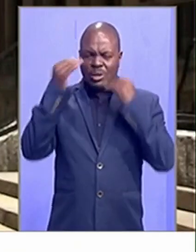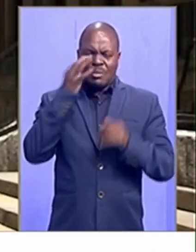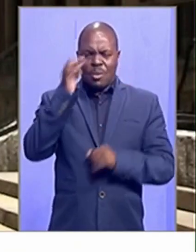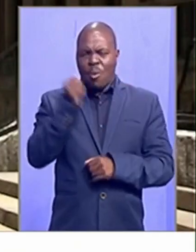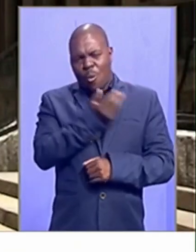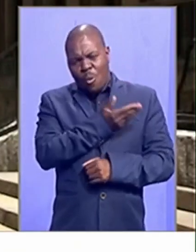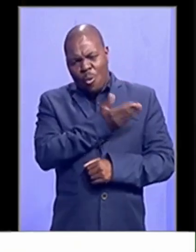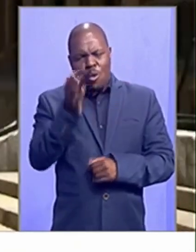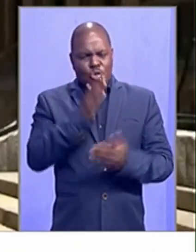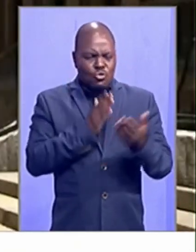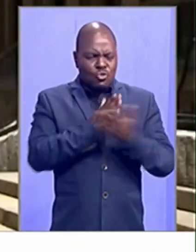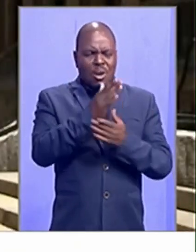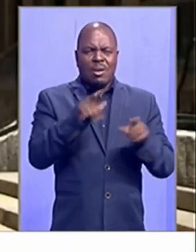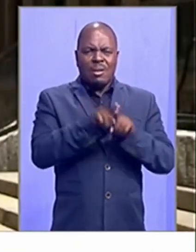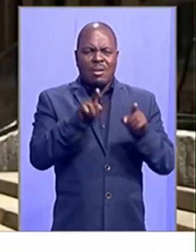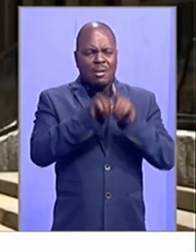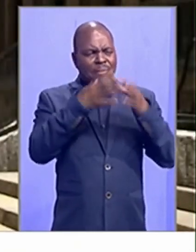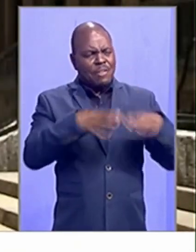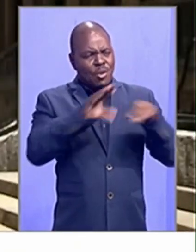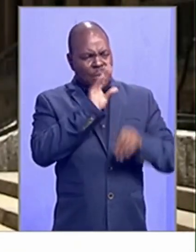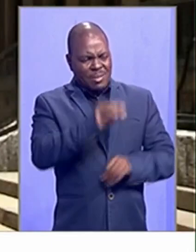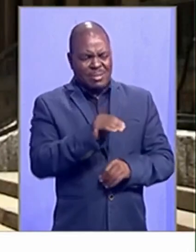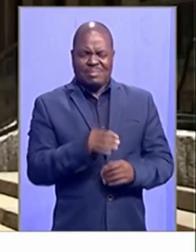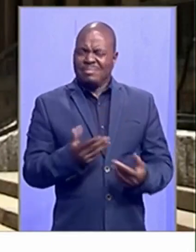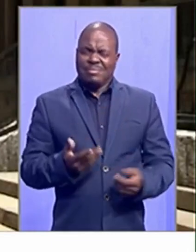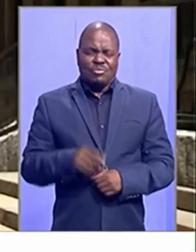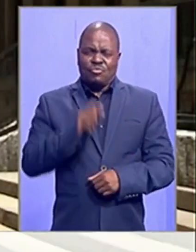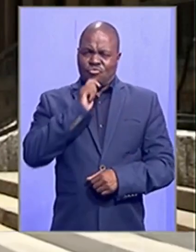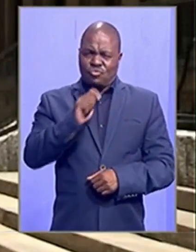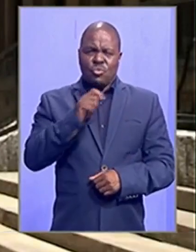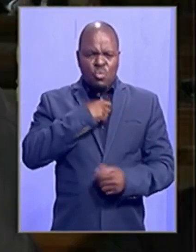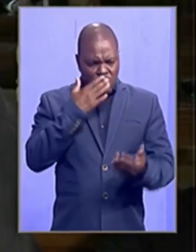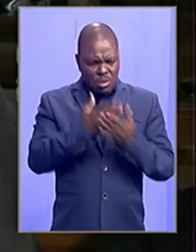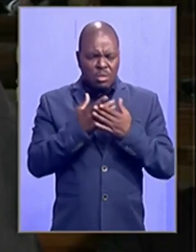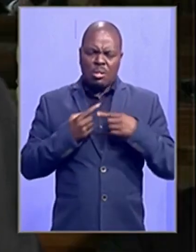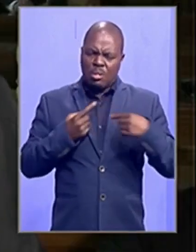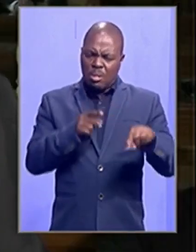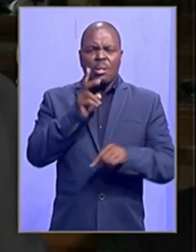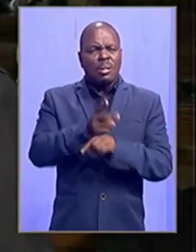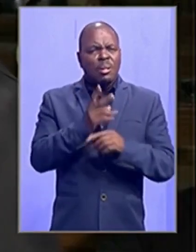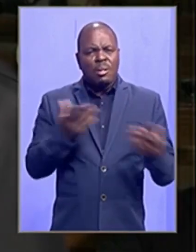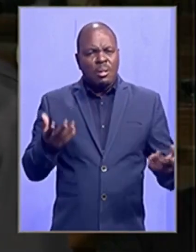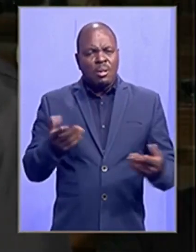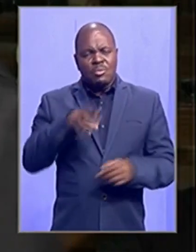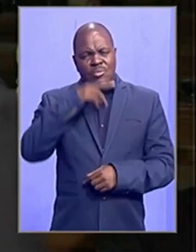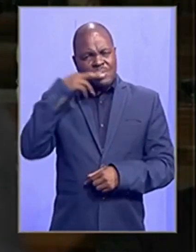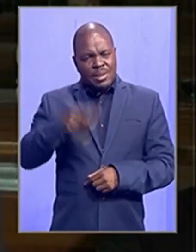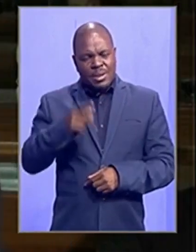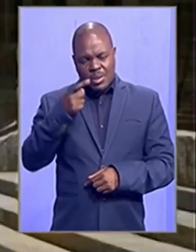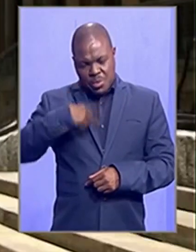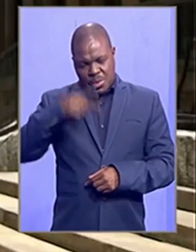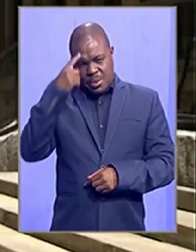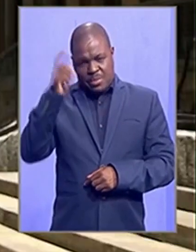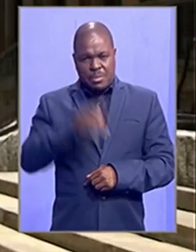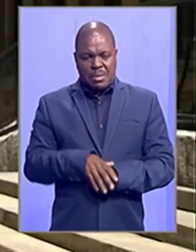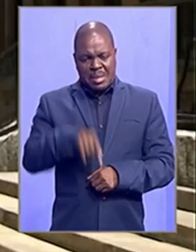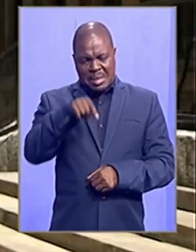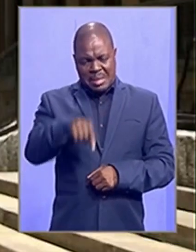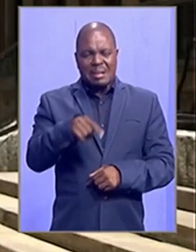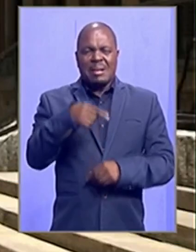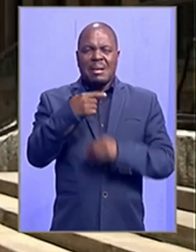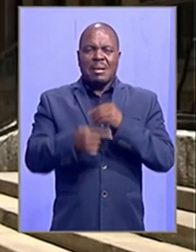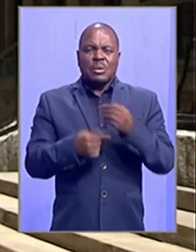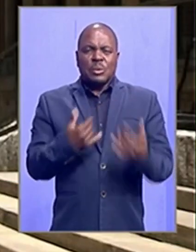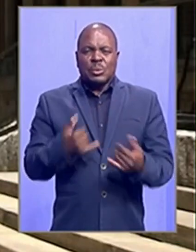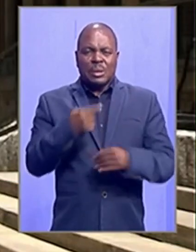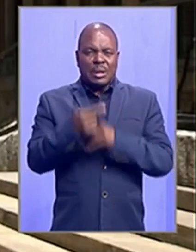are sacrosanct and all of that is really also another contestable ground. So really, we really think that what this has been all about